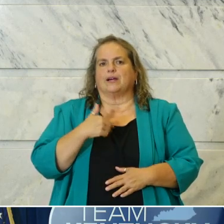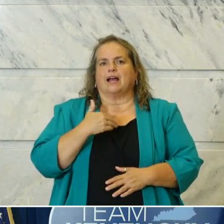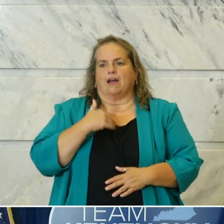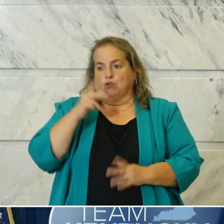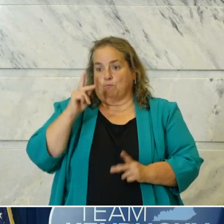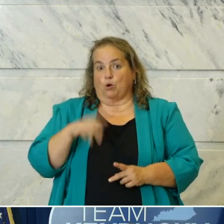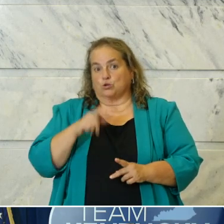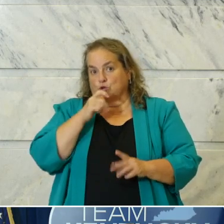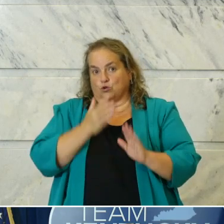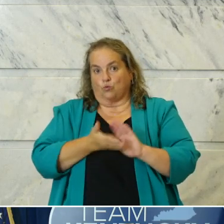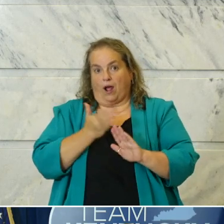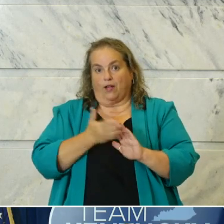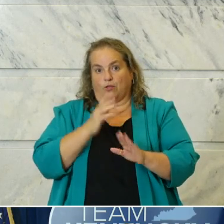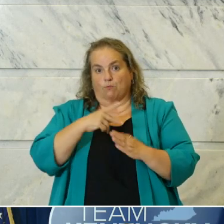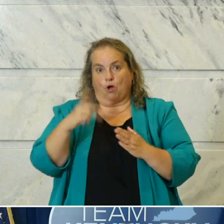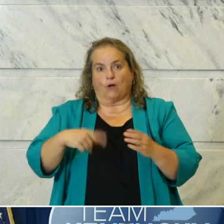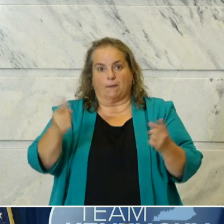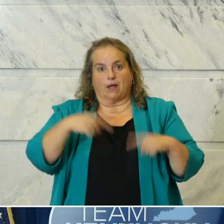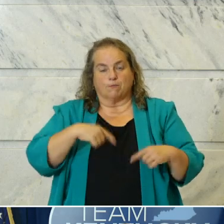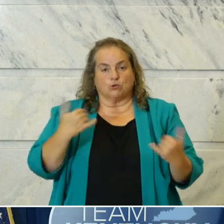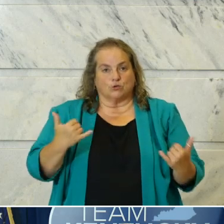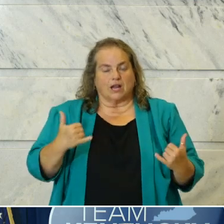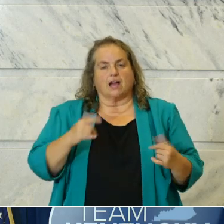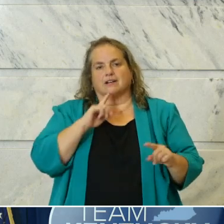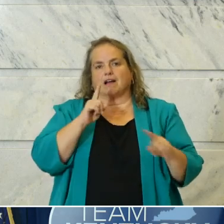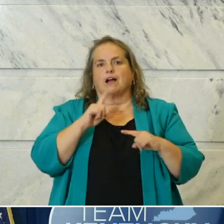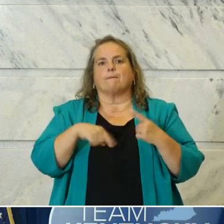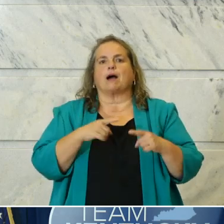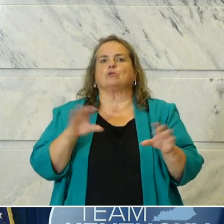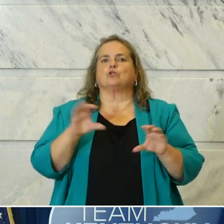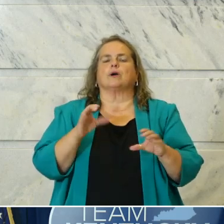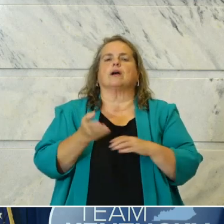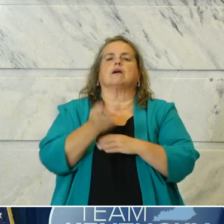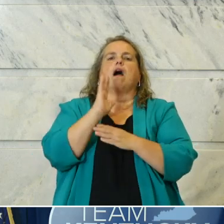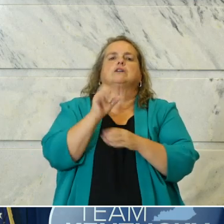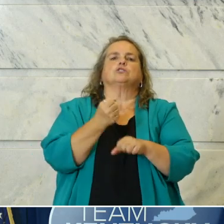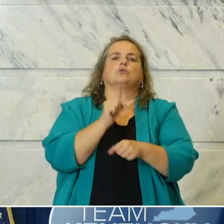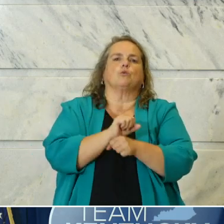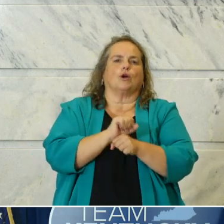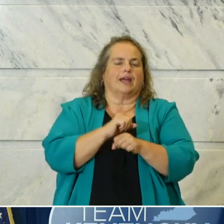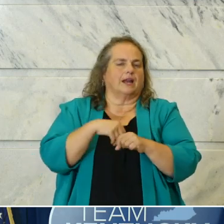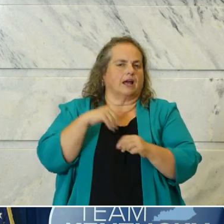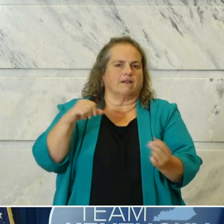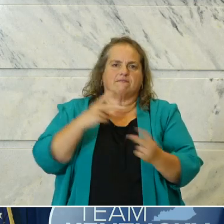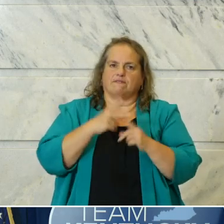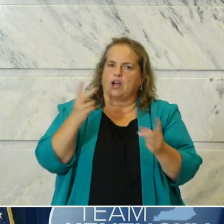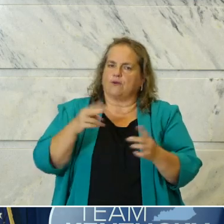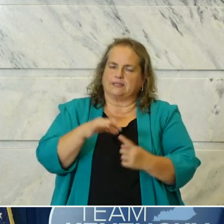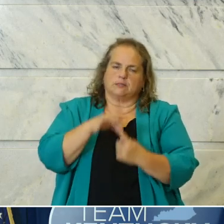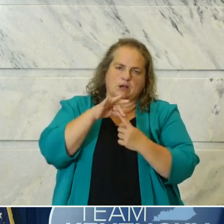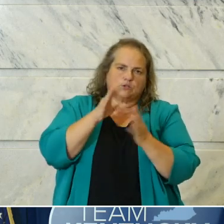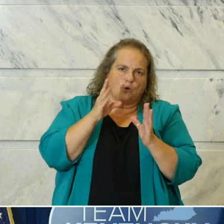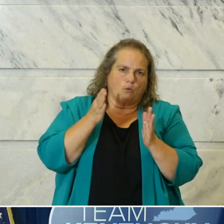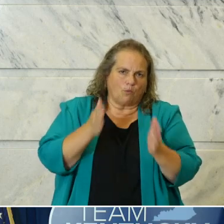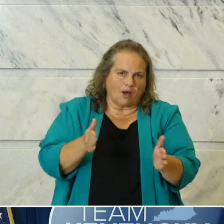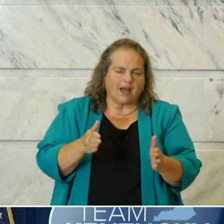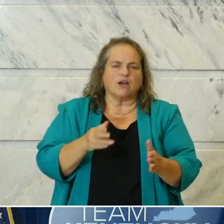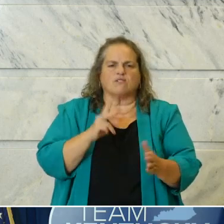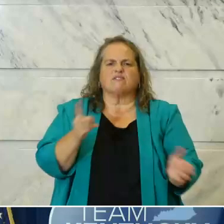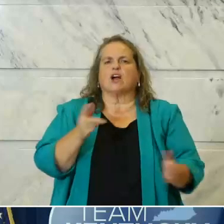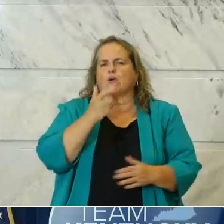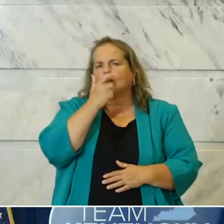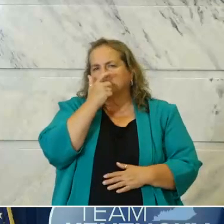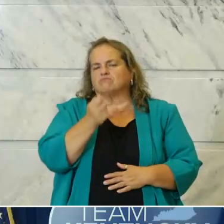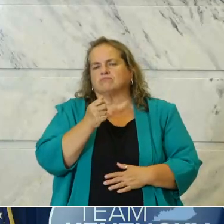the program came today. Talk about doing God's work in a really special way. It was very neat to see.